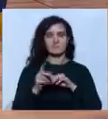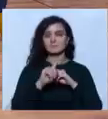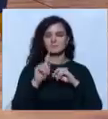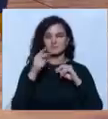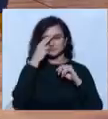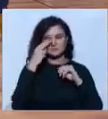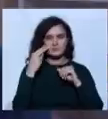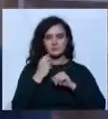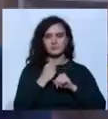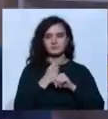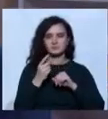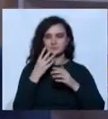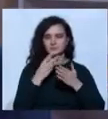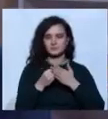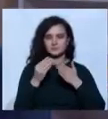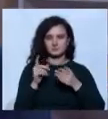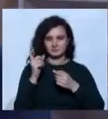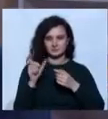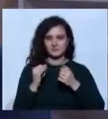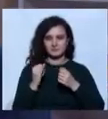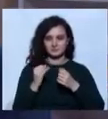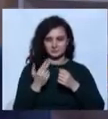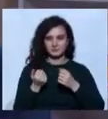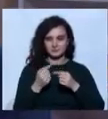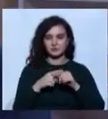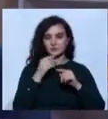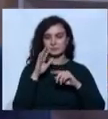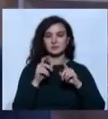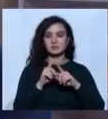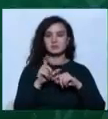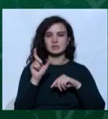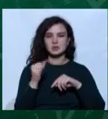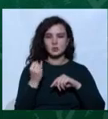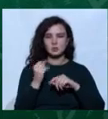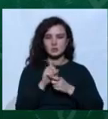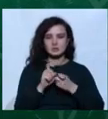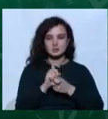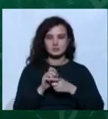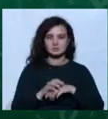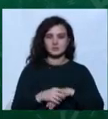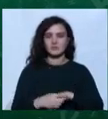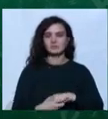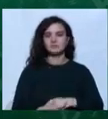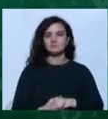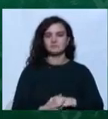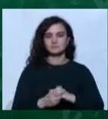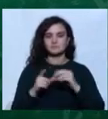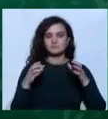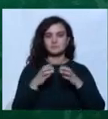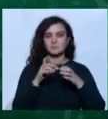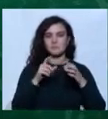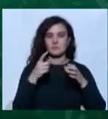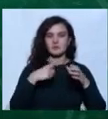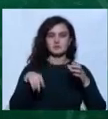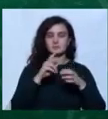a pirate be without his crew? Now that's our next word, a crew, which is a group of